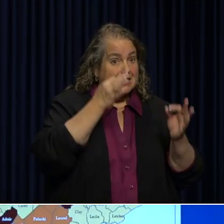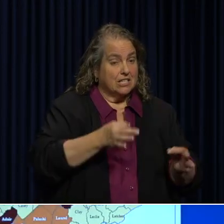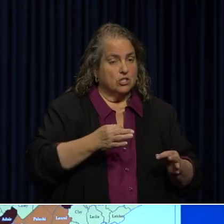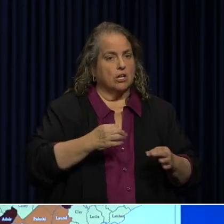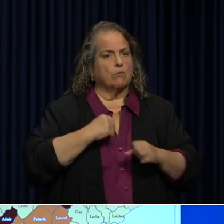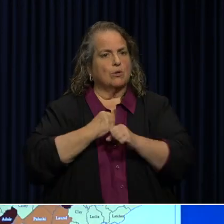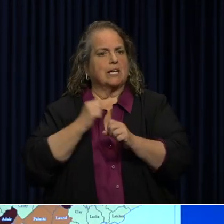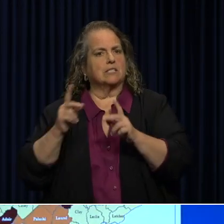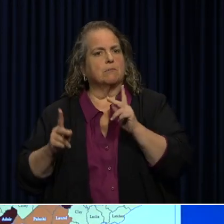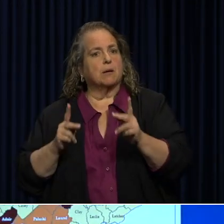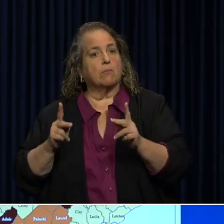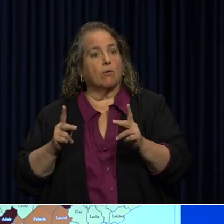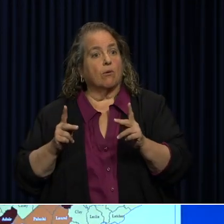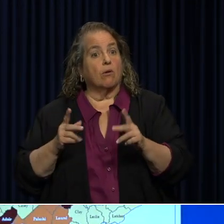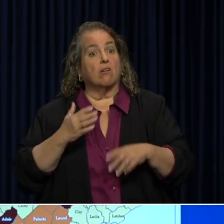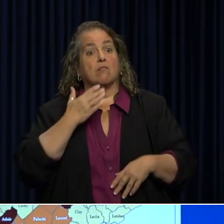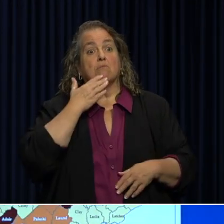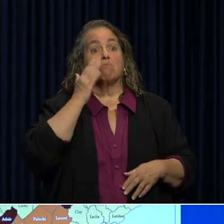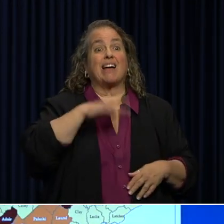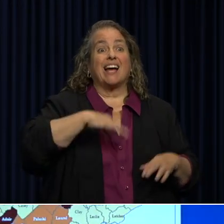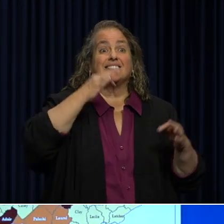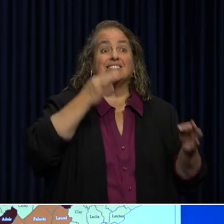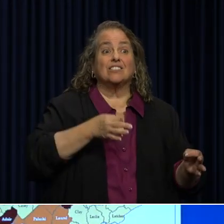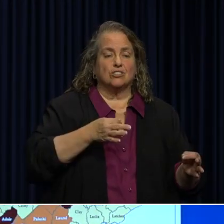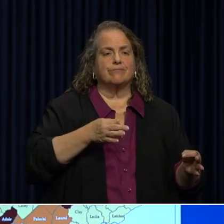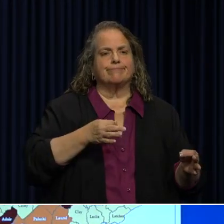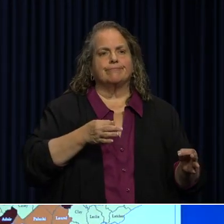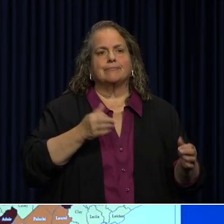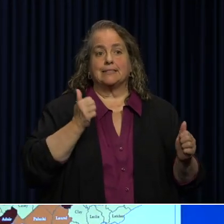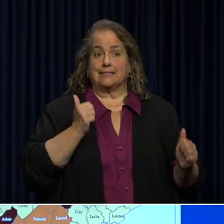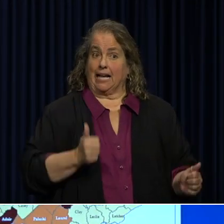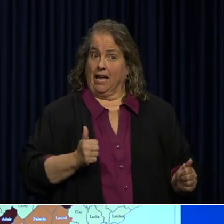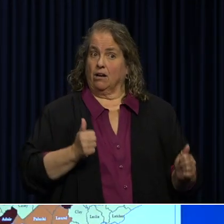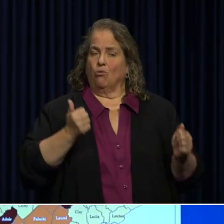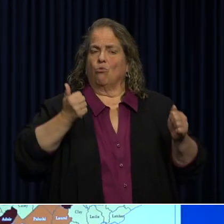decision we make can result in the loss of people.